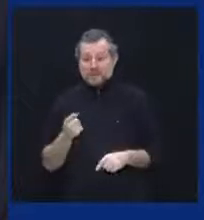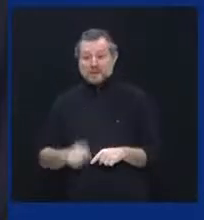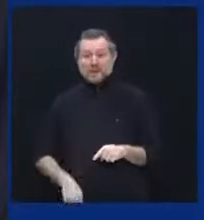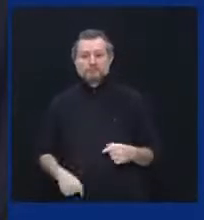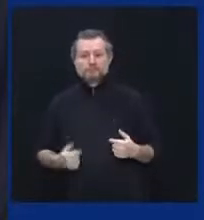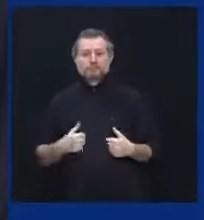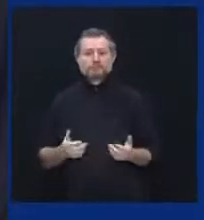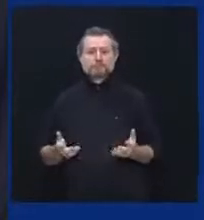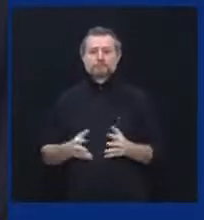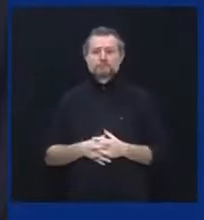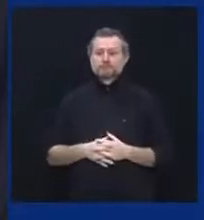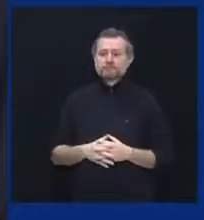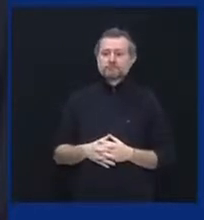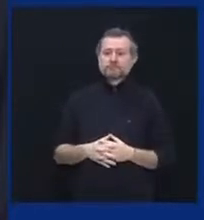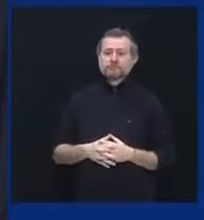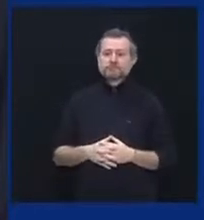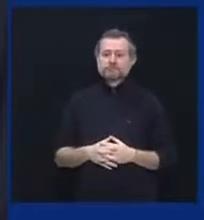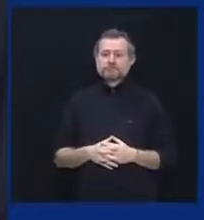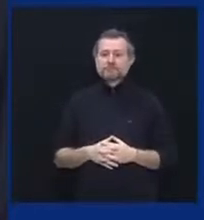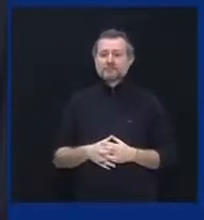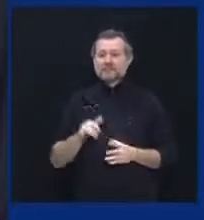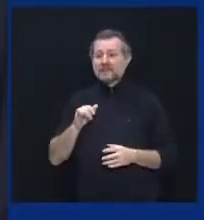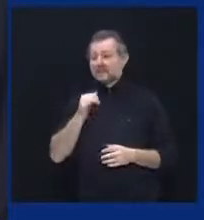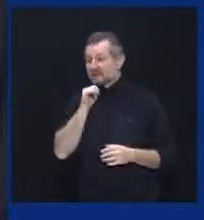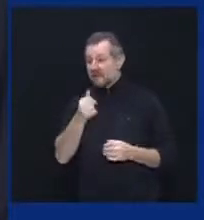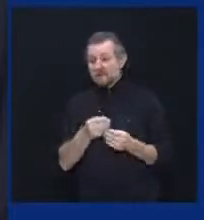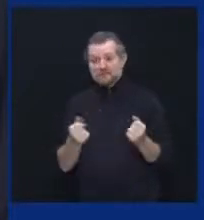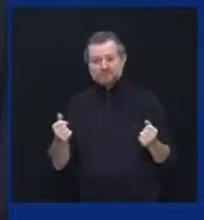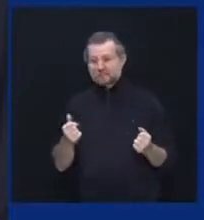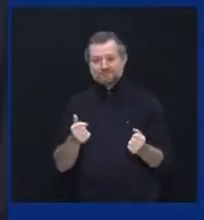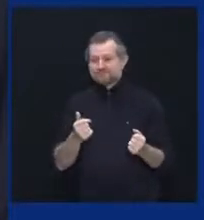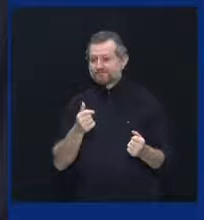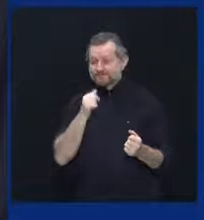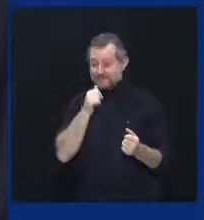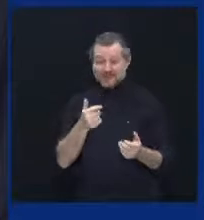last year, it would have been over by now, right? It's still not over.